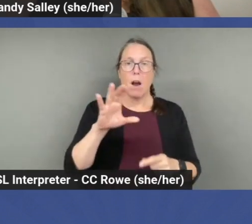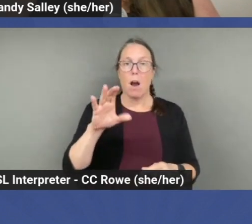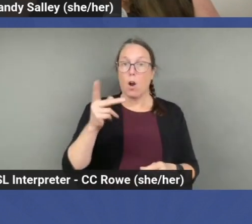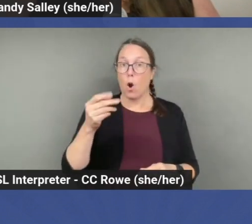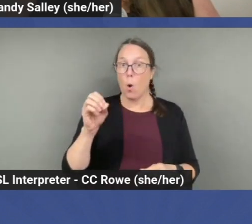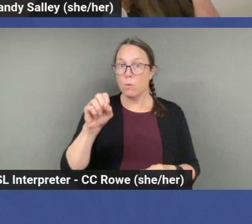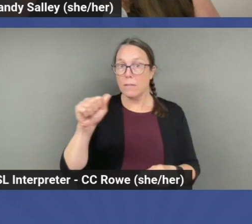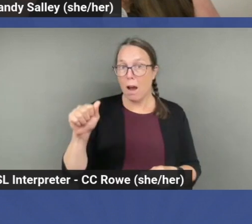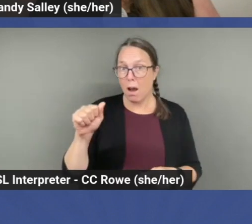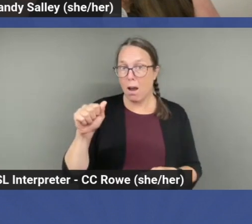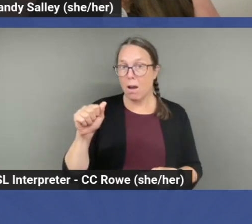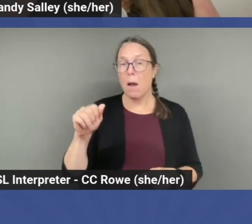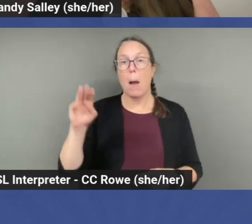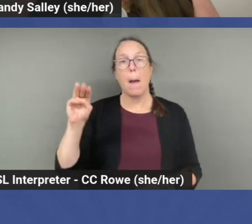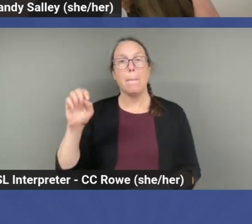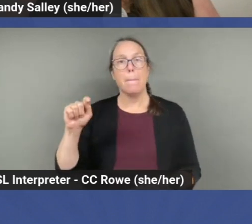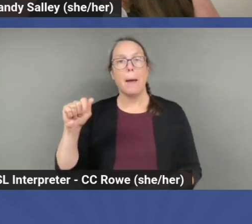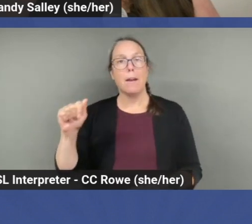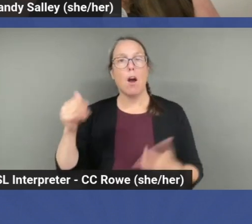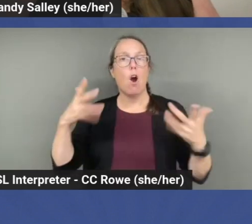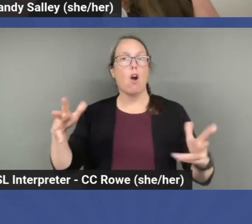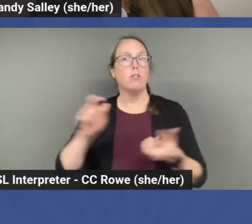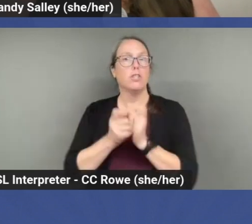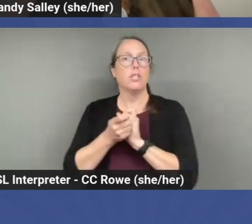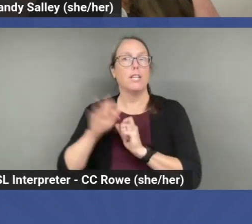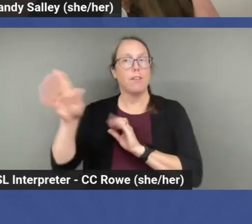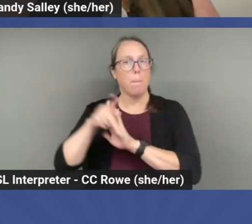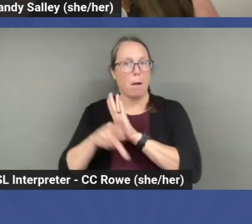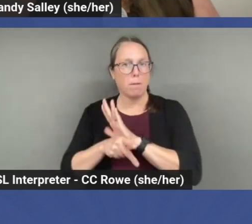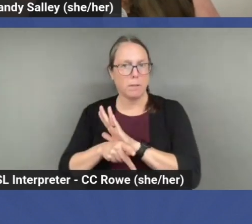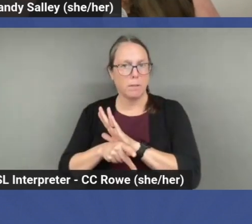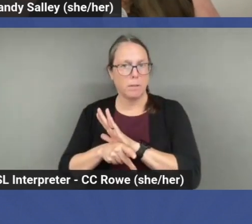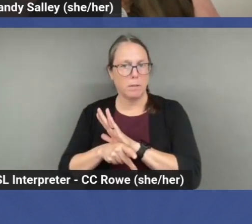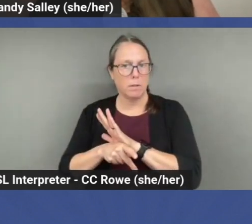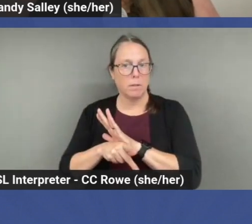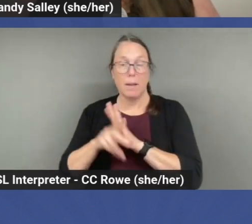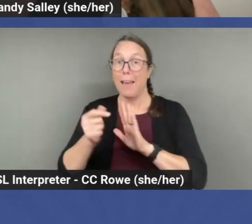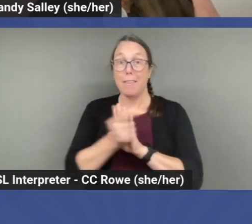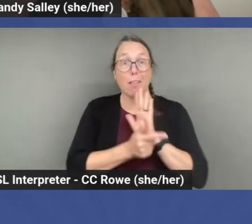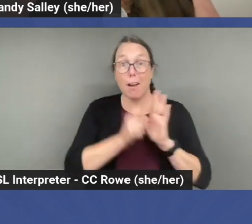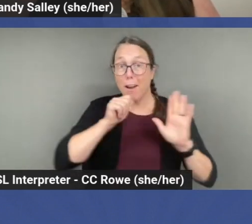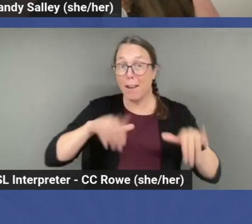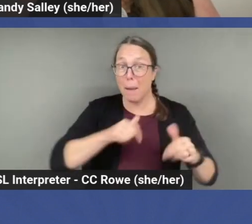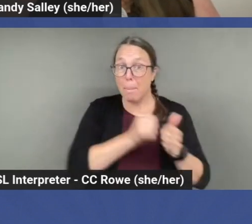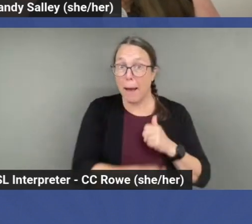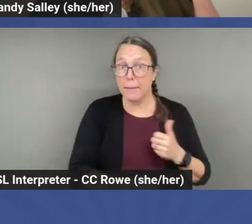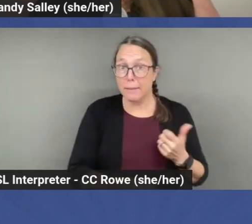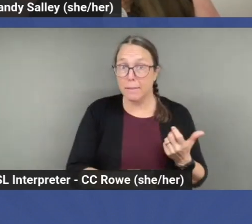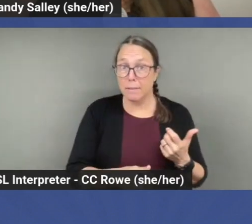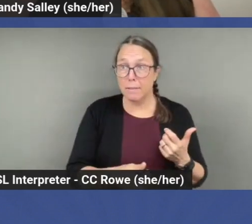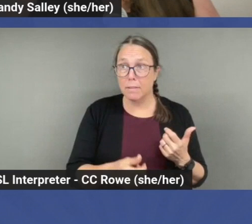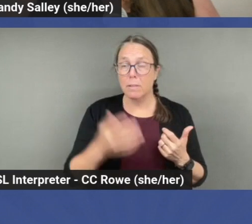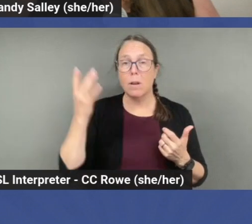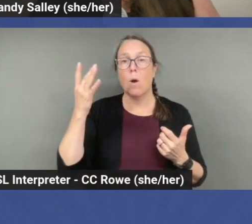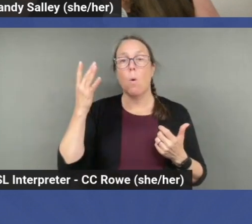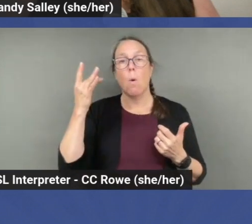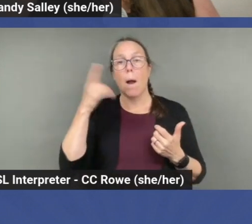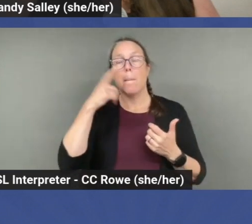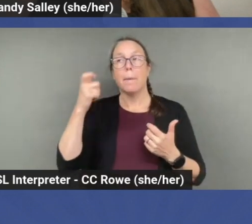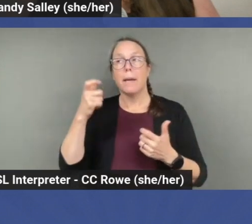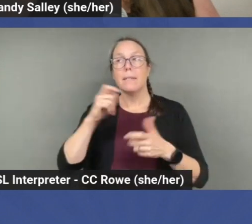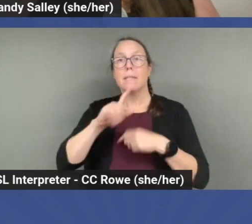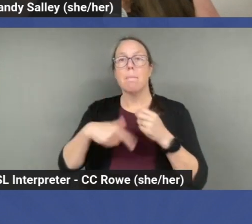COSA, Meta's already changing policy and the legislation hasn't even passed yet, right? Because it's about